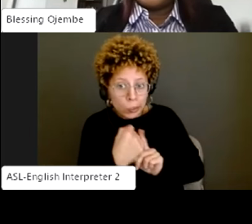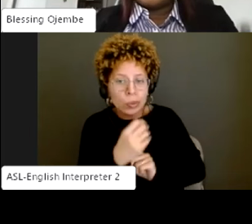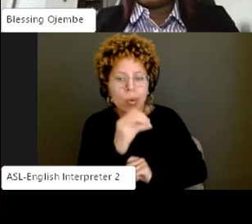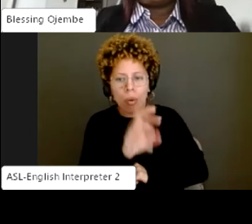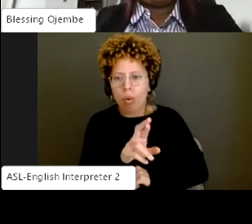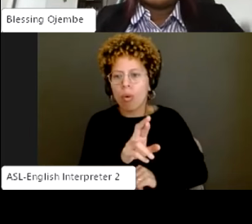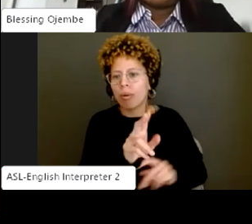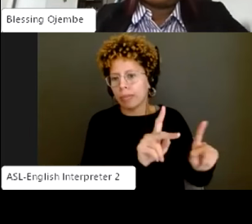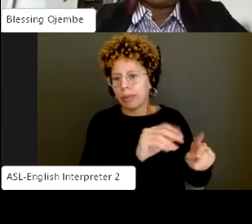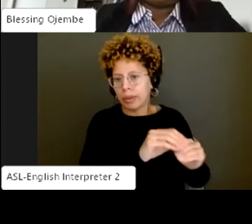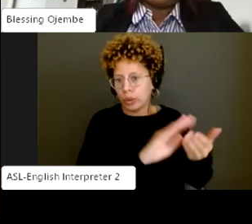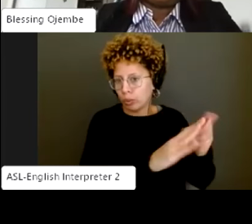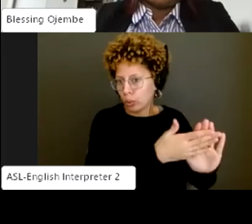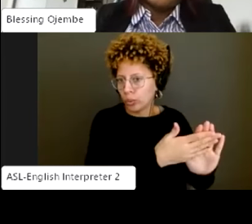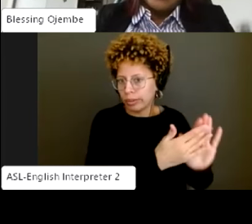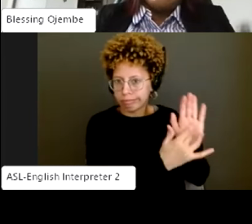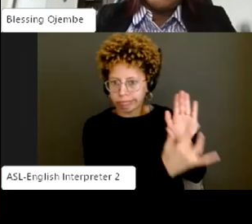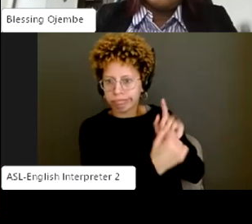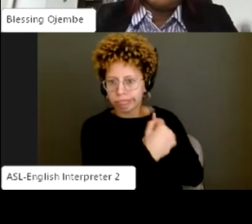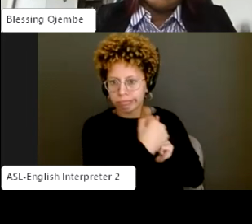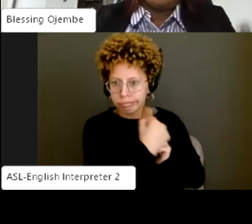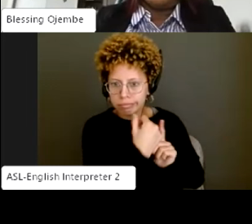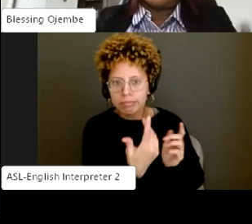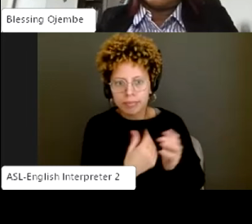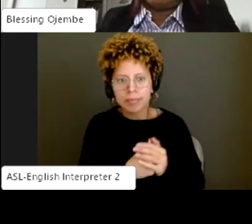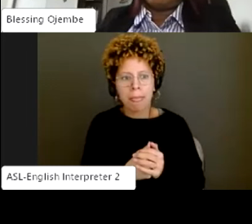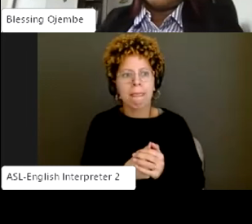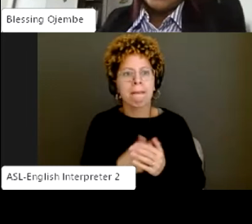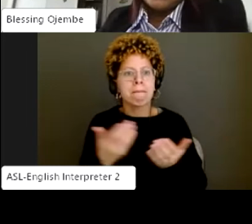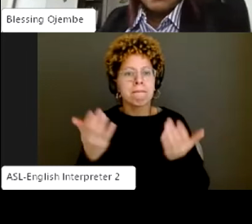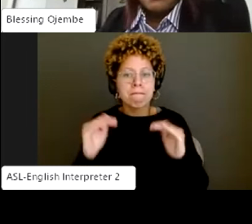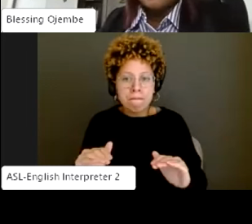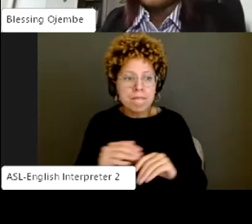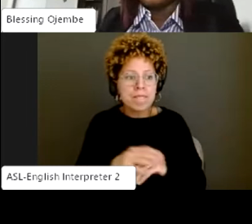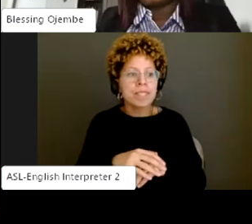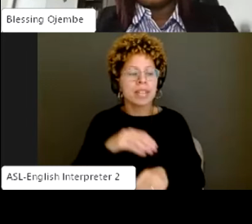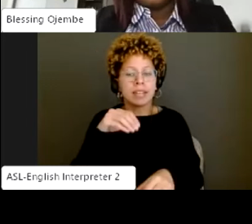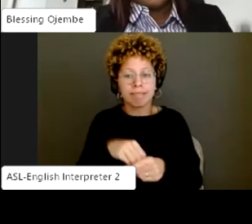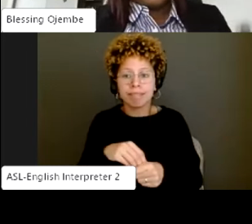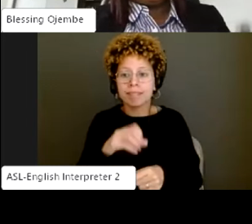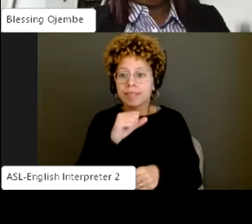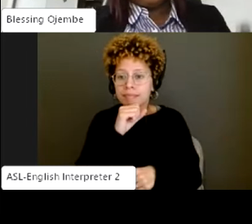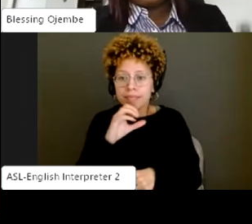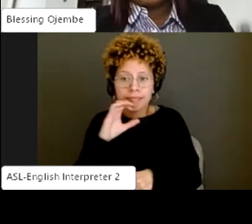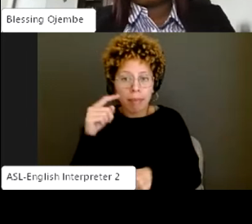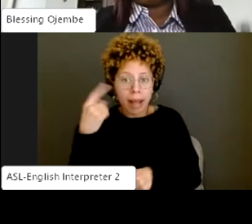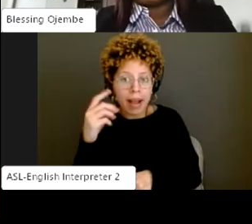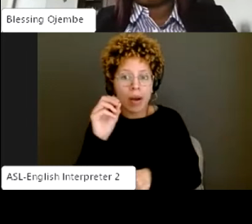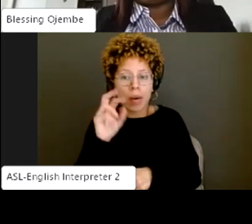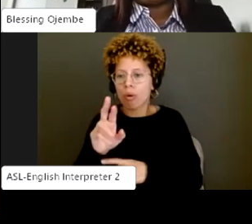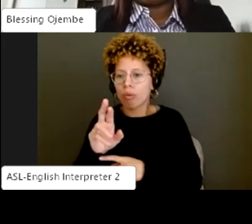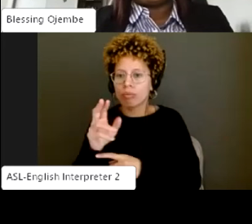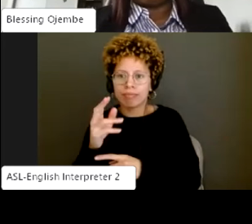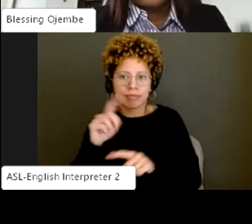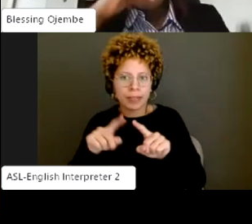So to highlight some of the aspects of experience of elder abuse by Boas and racialized immigrant seniors, I looked at